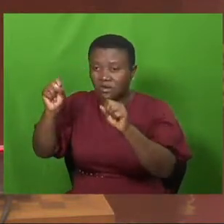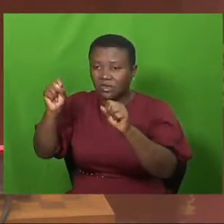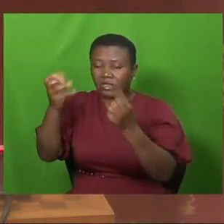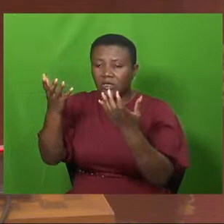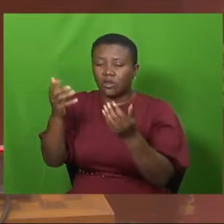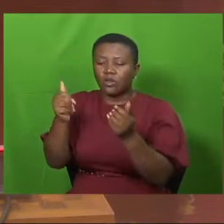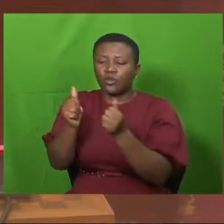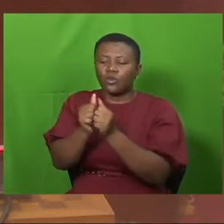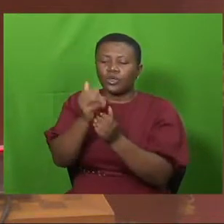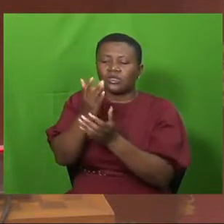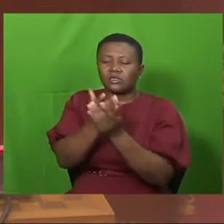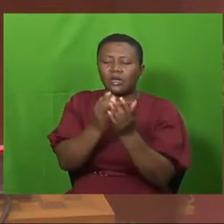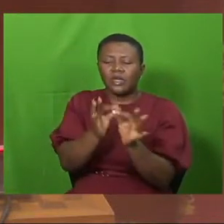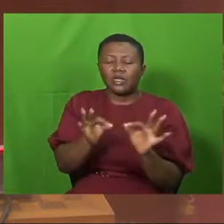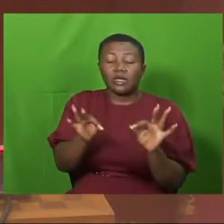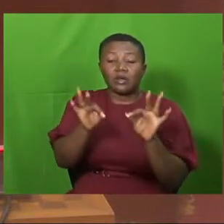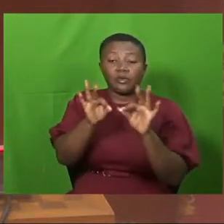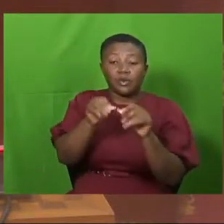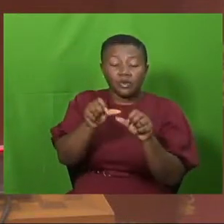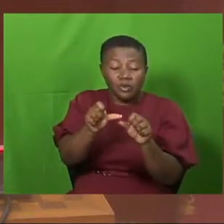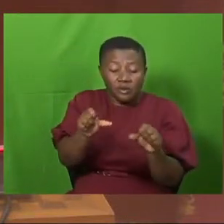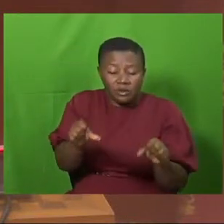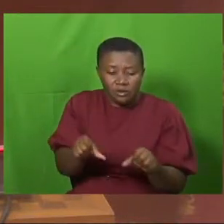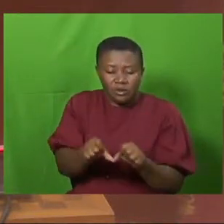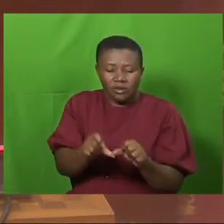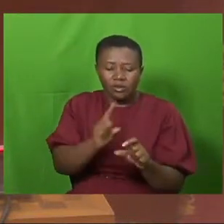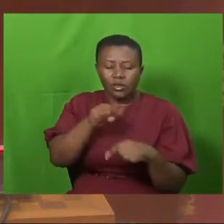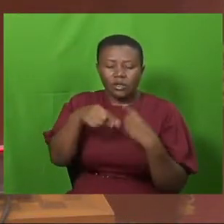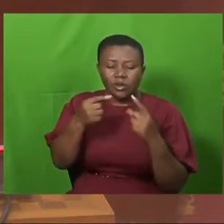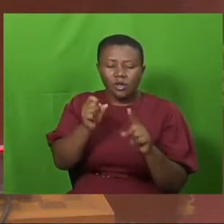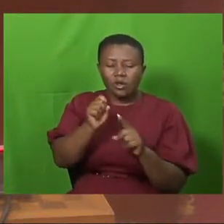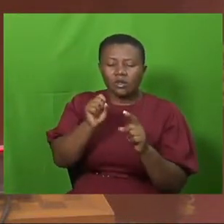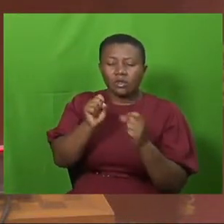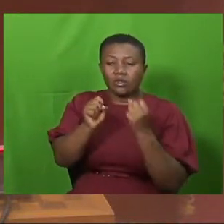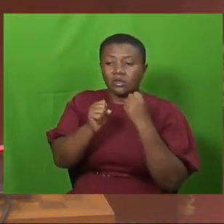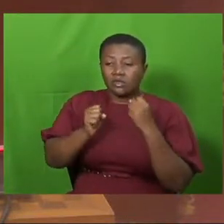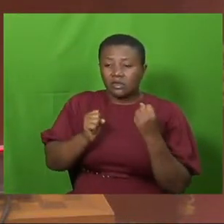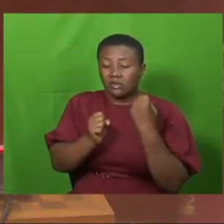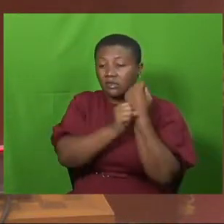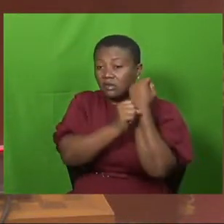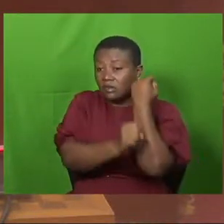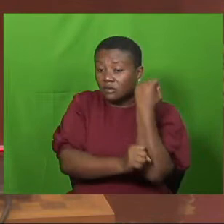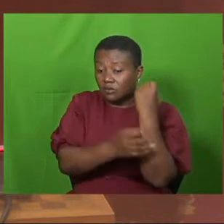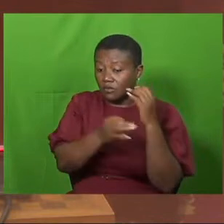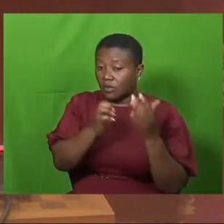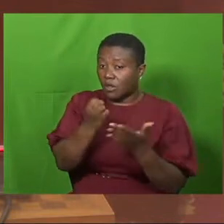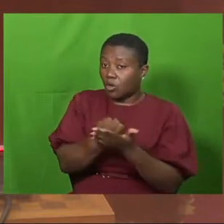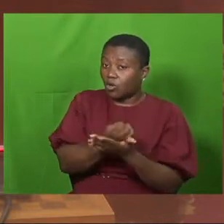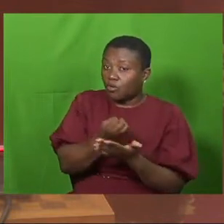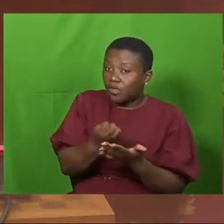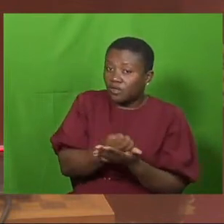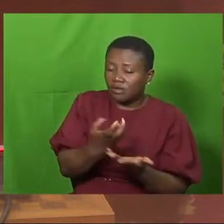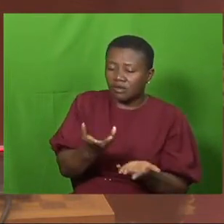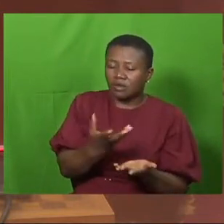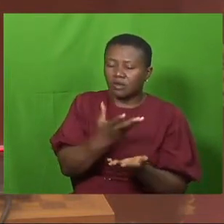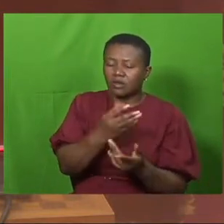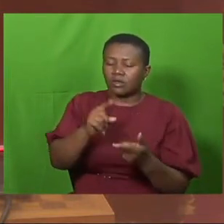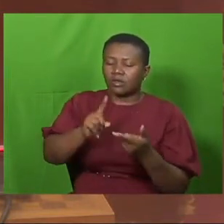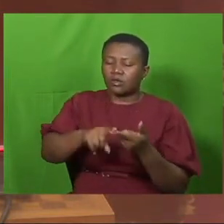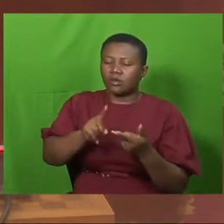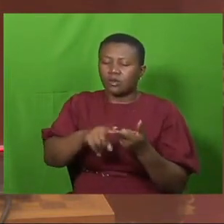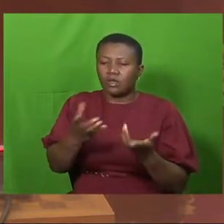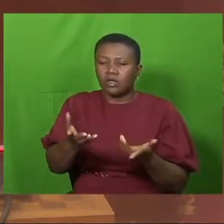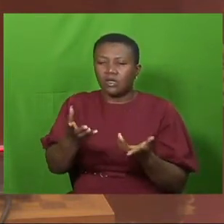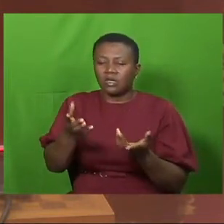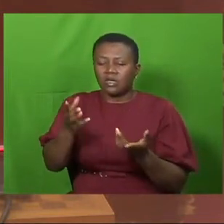Speaker, I will deal with the state of the economy. Second, deal with the claim that this government has recklessly